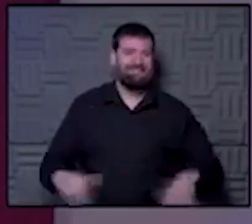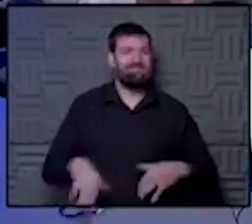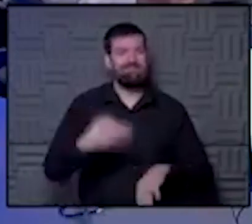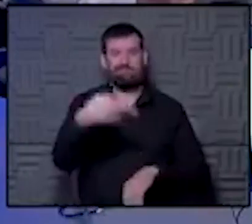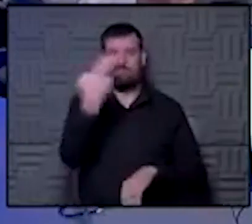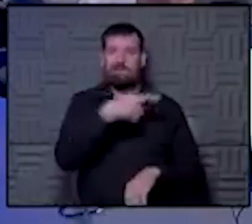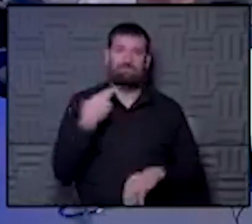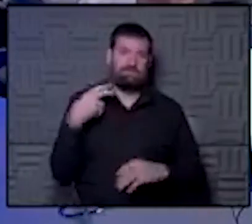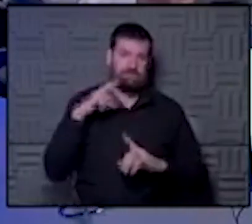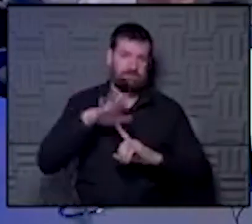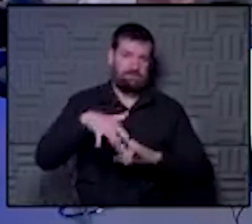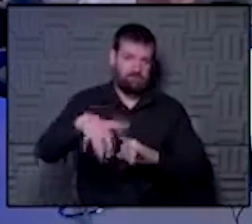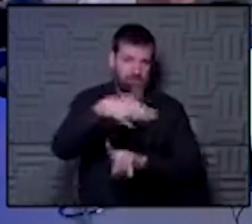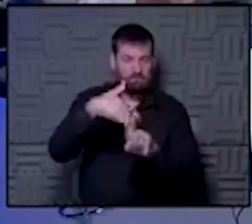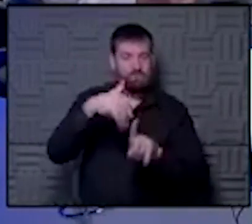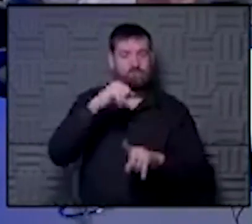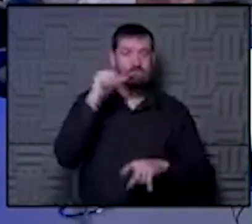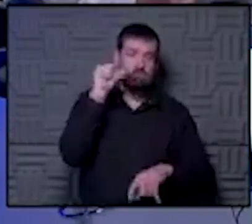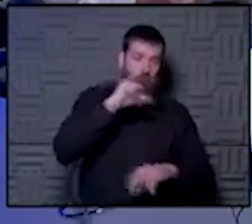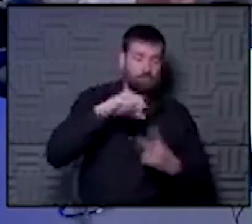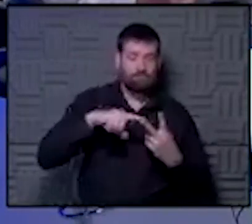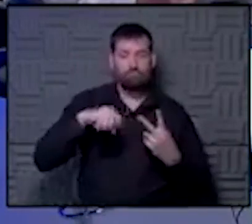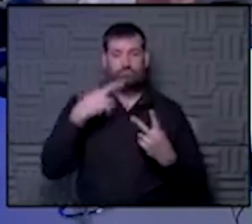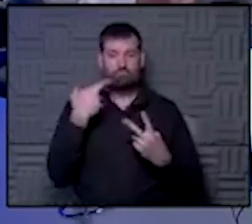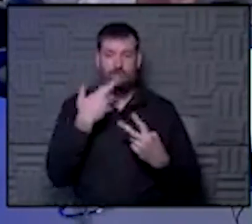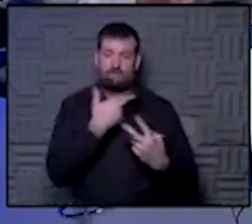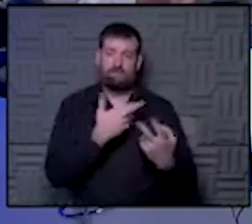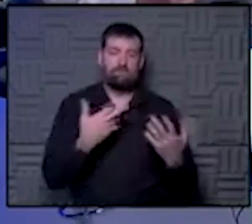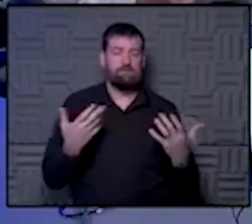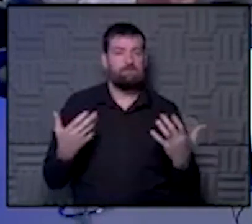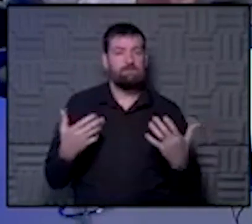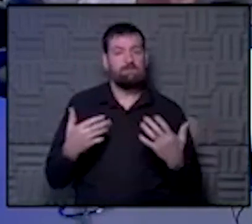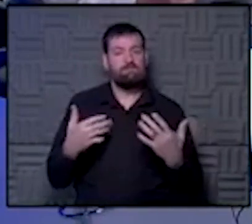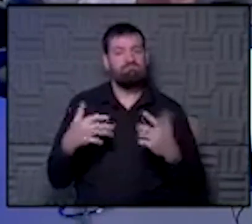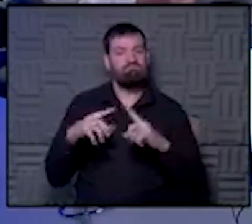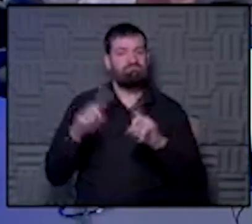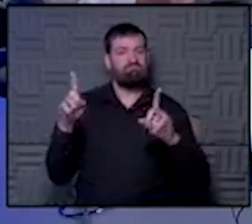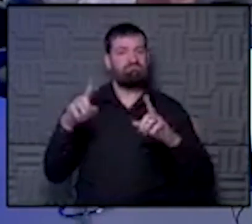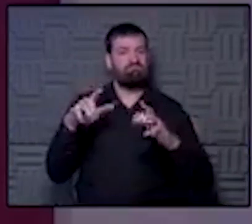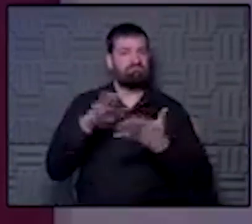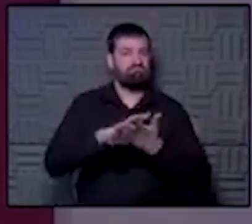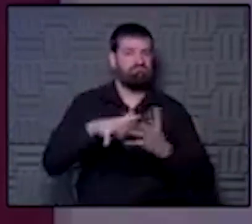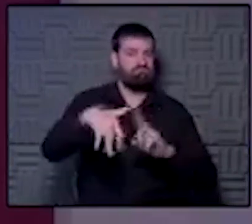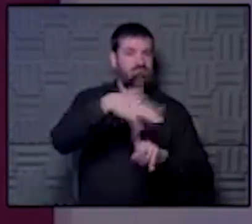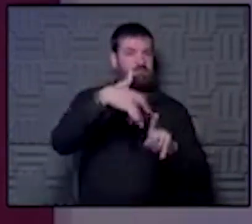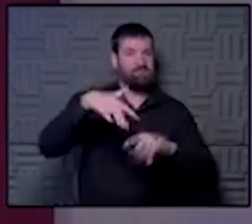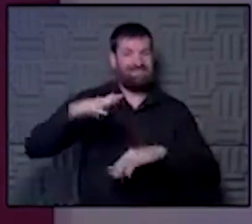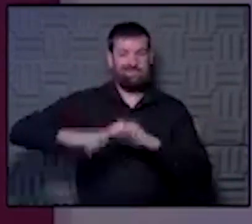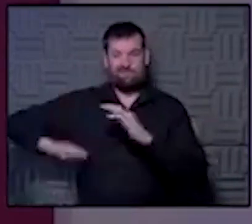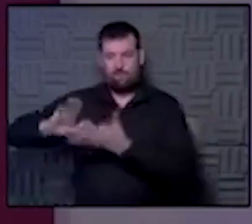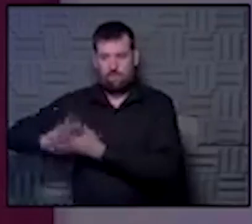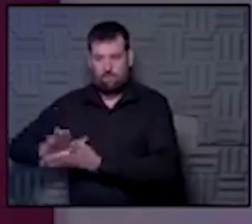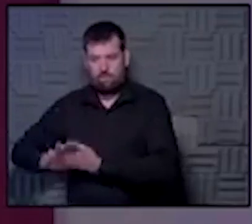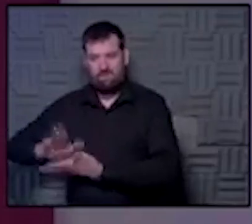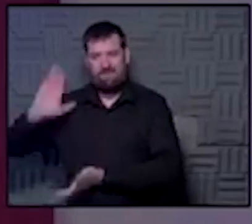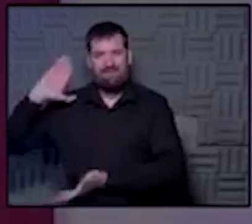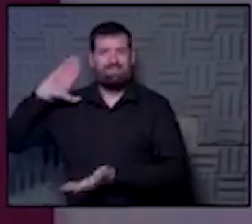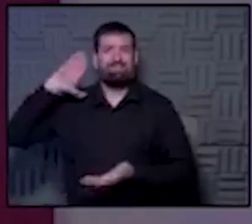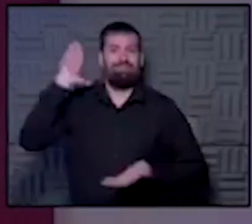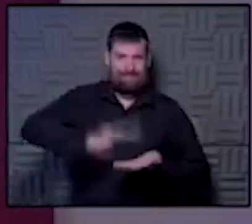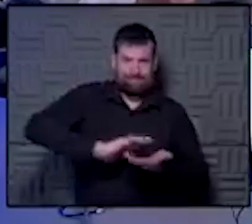situation. So I think bars and restaurants pose a little bit different environment than a school because you don't have as much control.